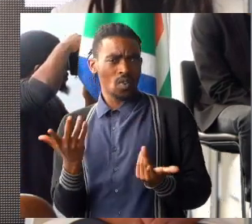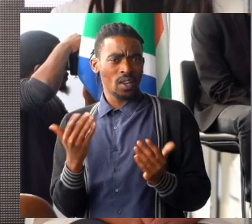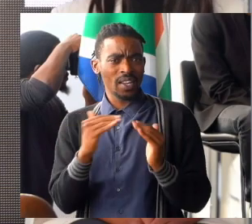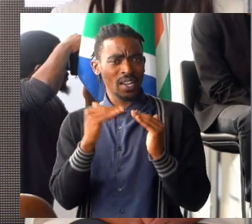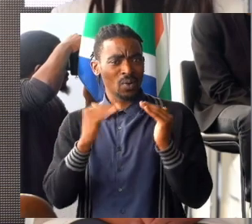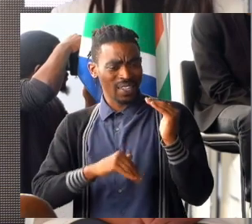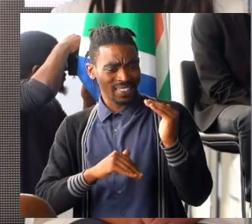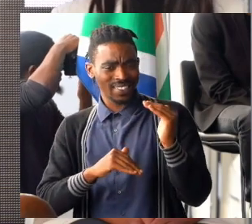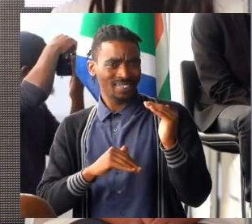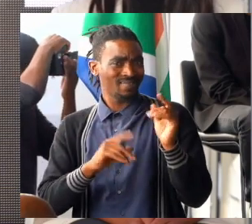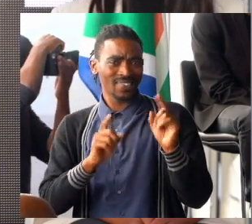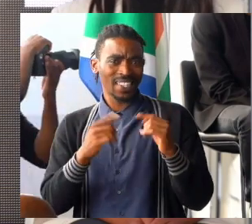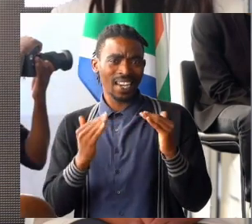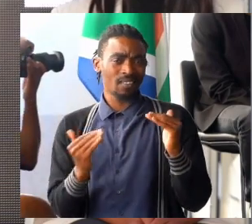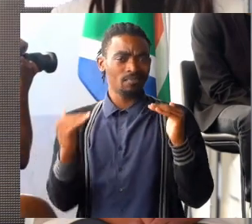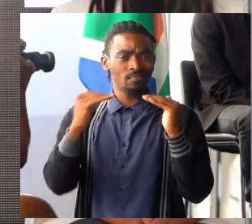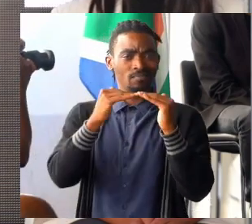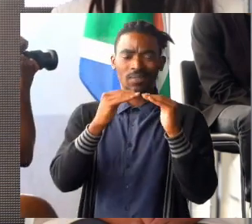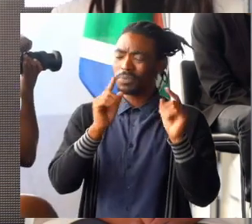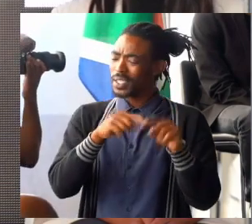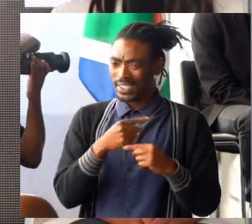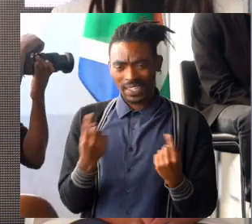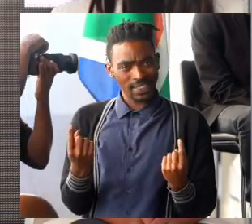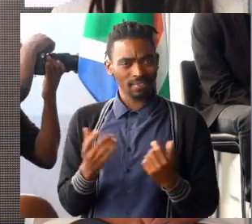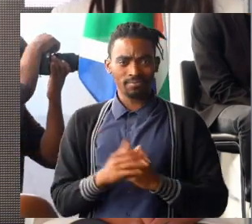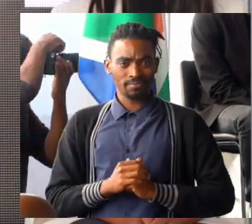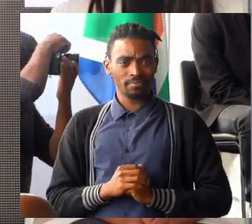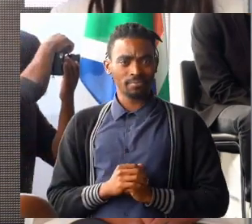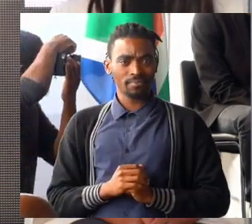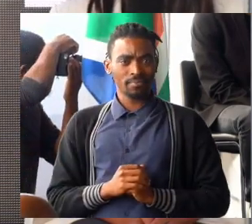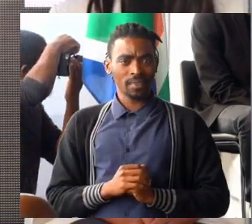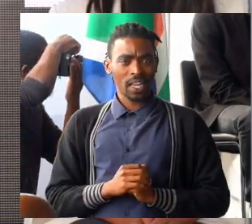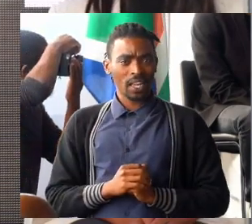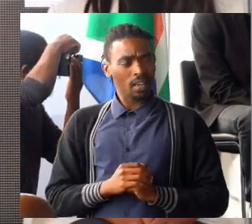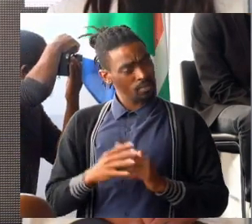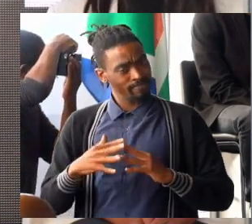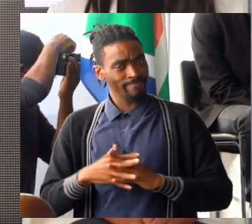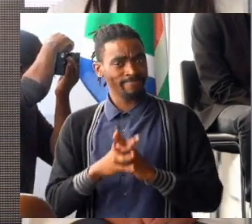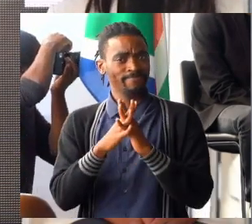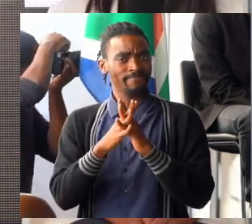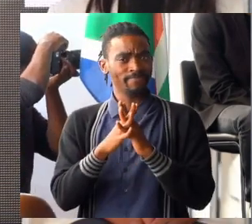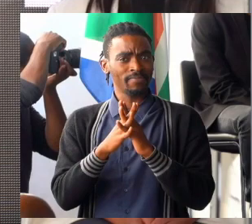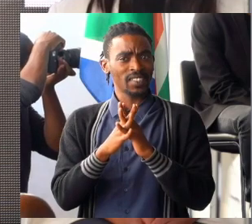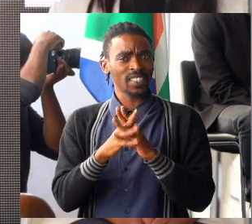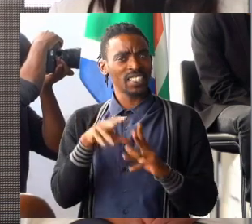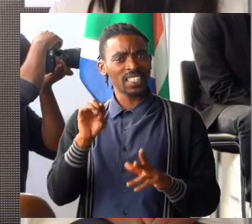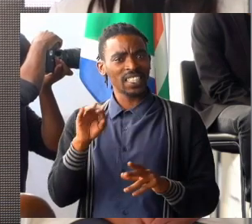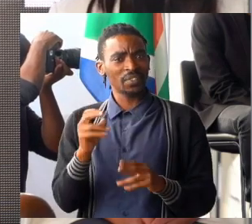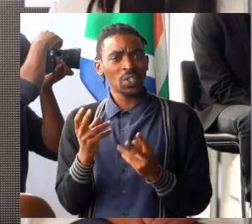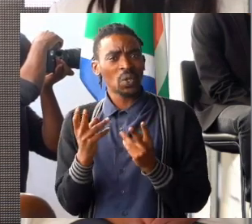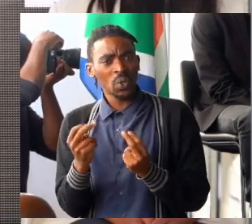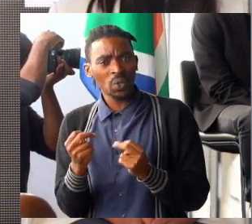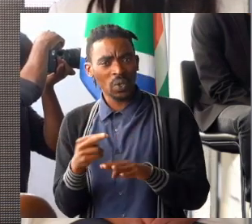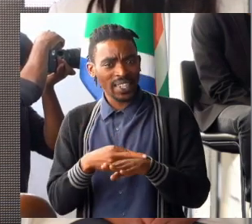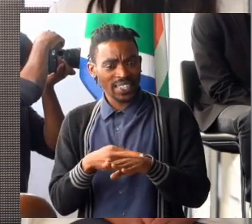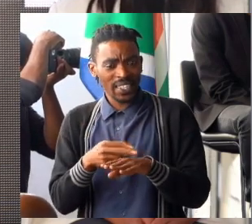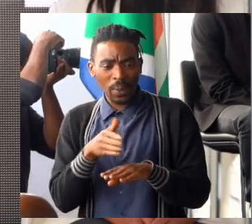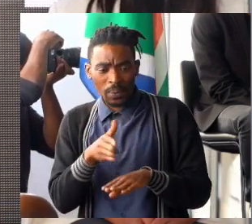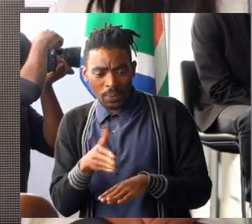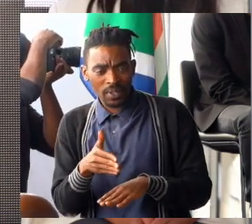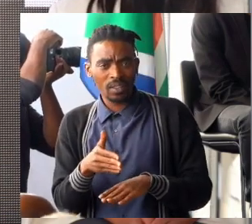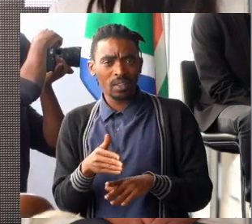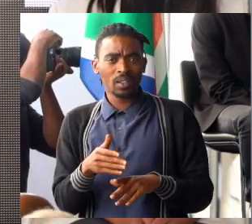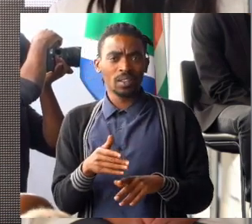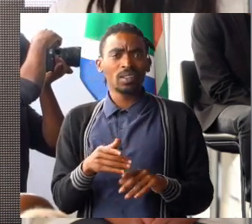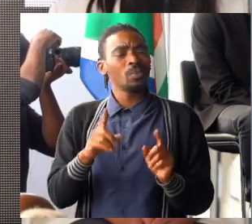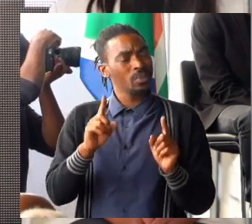end inequality. We cannot have solidarity if we do not have a new non-racialism that sets out